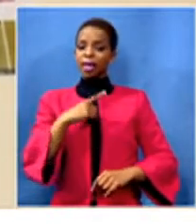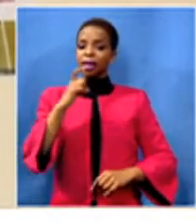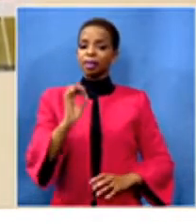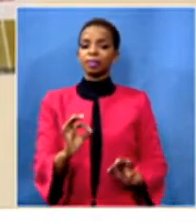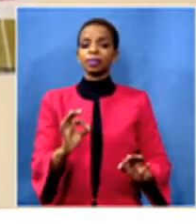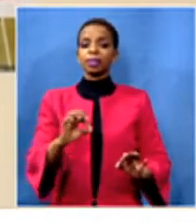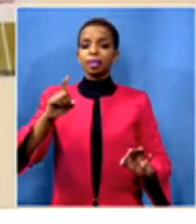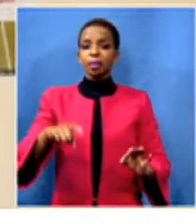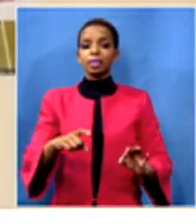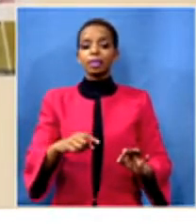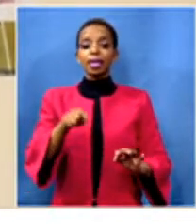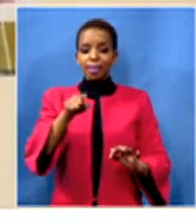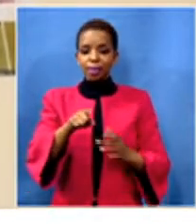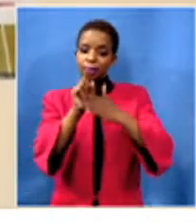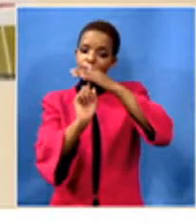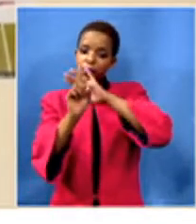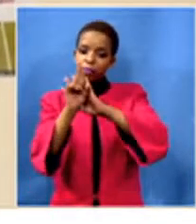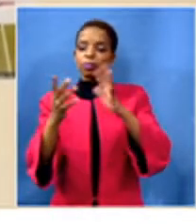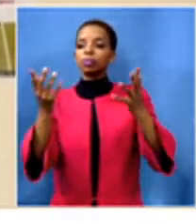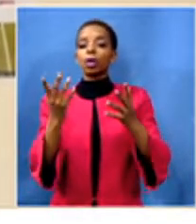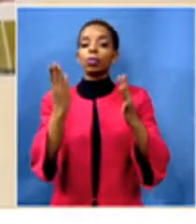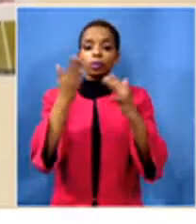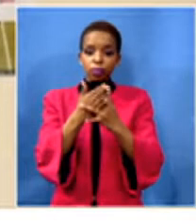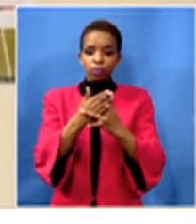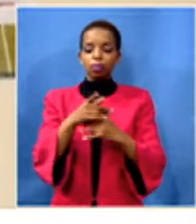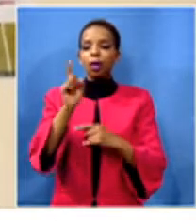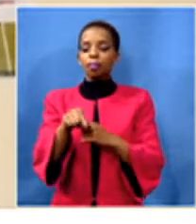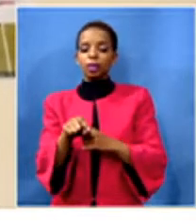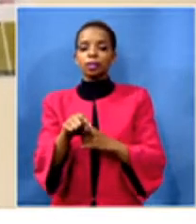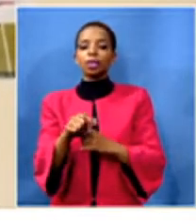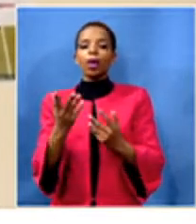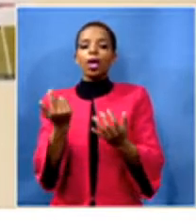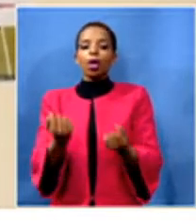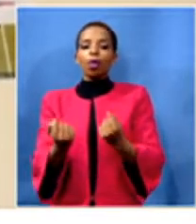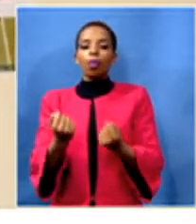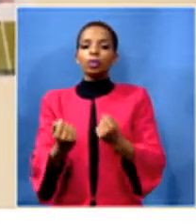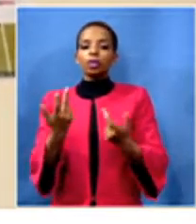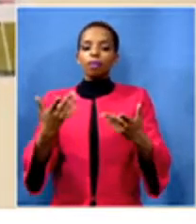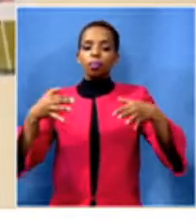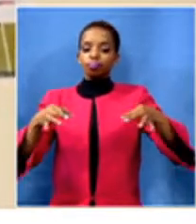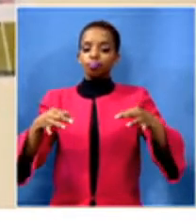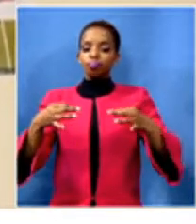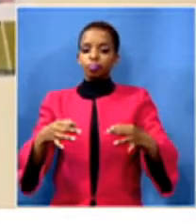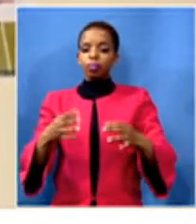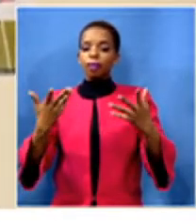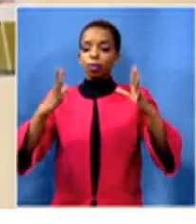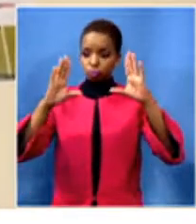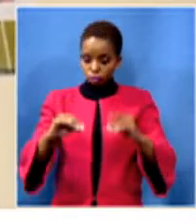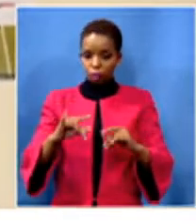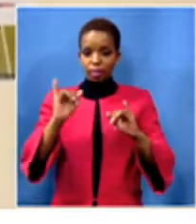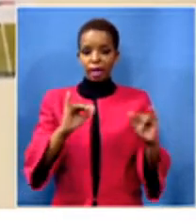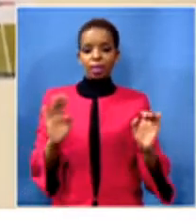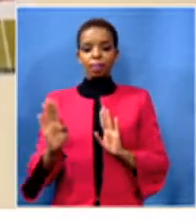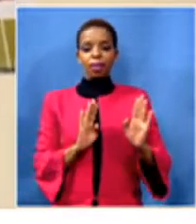at the court, nearest court, so that it can be served on a perpetrator to curb that kind of behavior by the perpetrator before